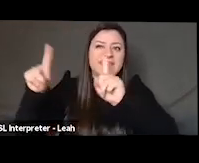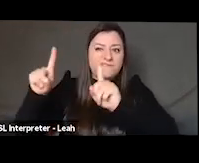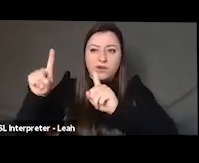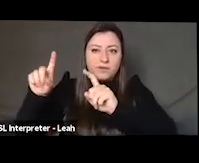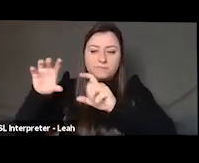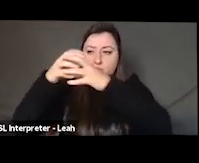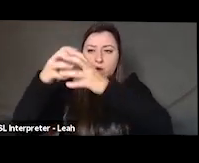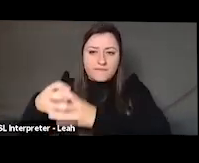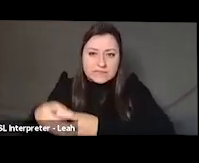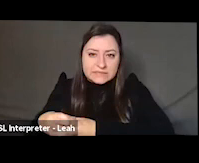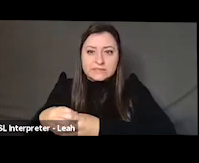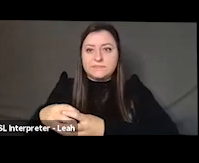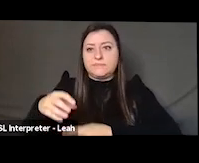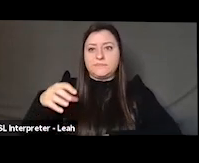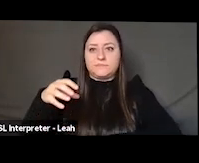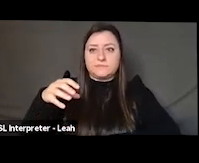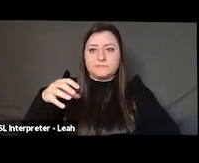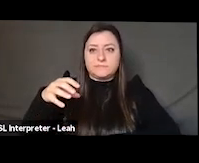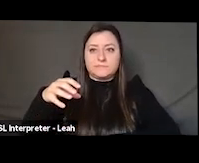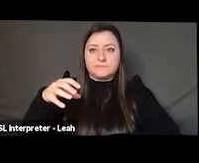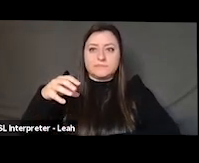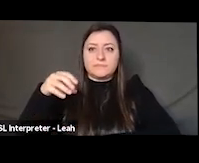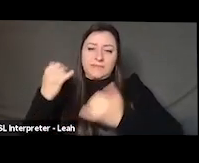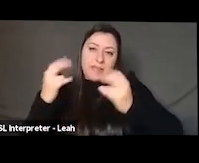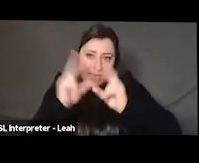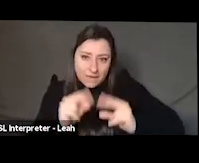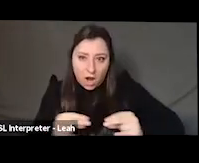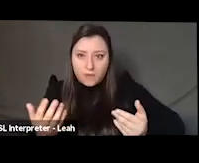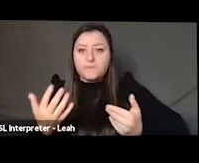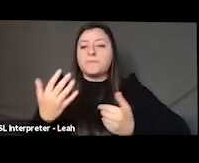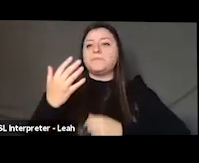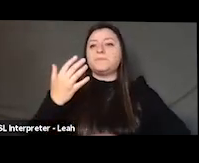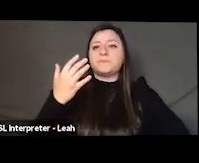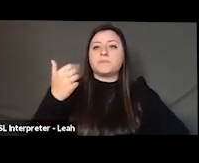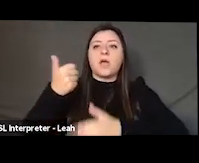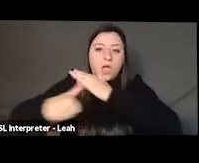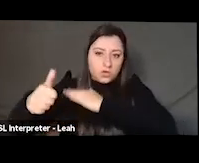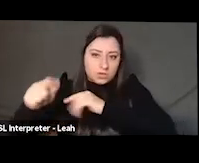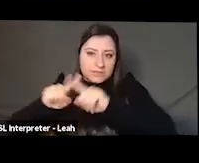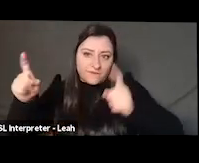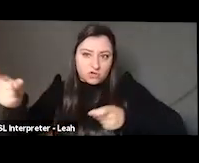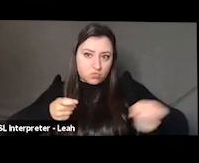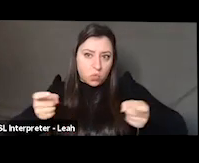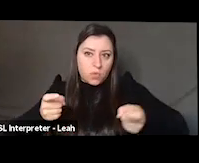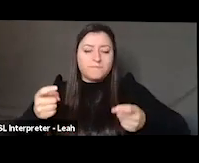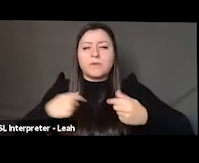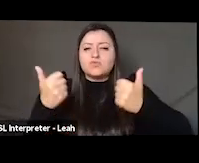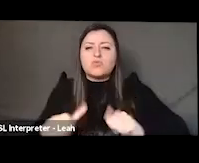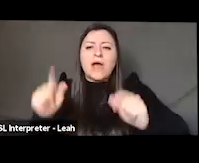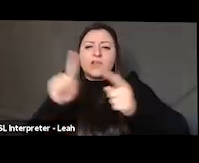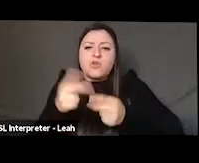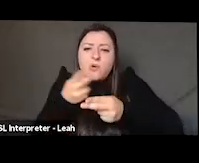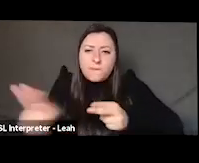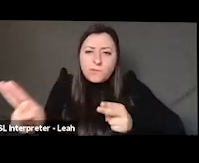that form present-day Lebanon. They were under Ottoman rule. Let me try to